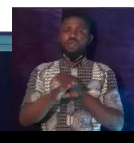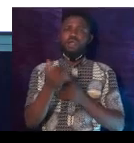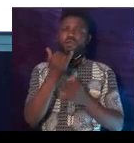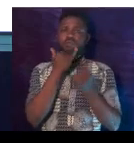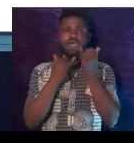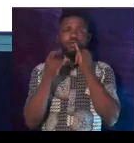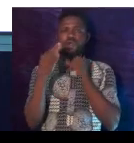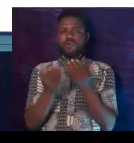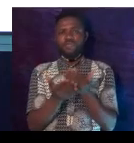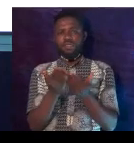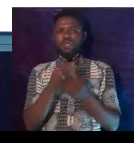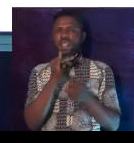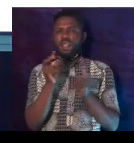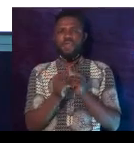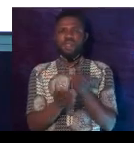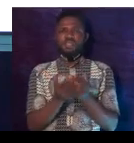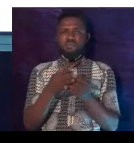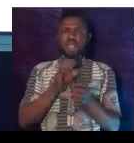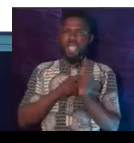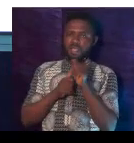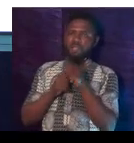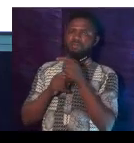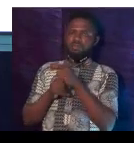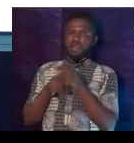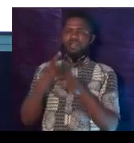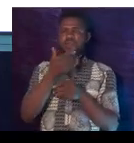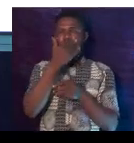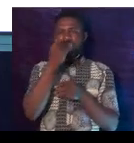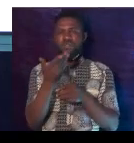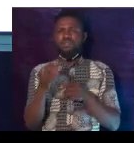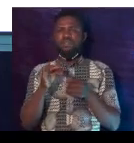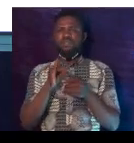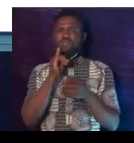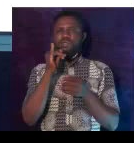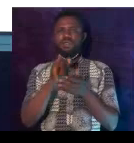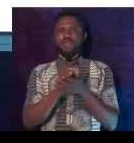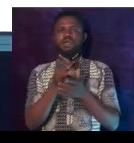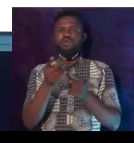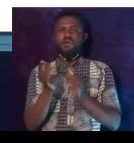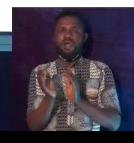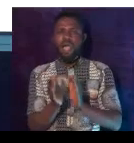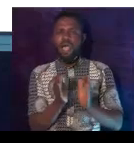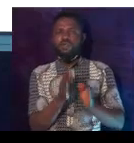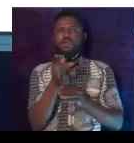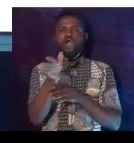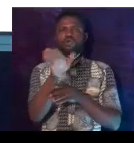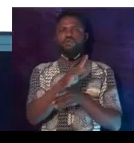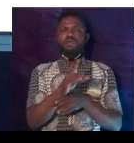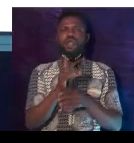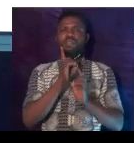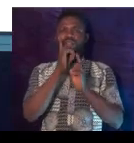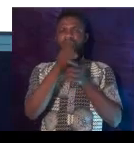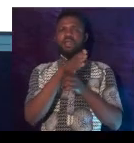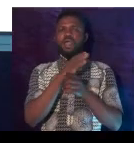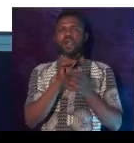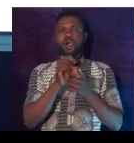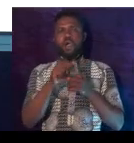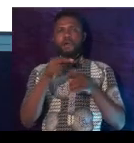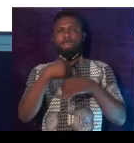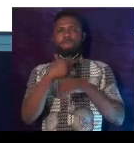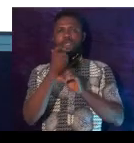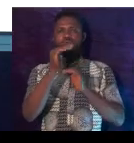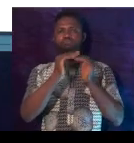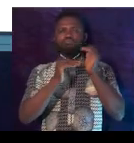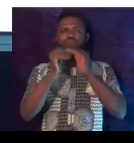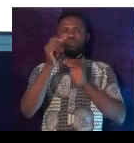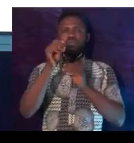into the error of simplicity. Oh, it's very simple. I can look at it. No, the best thing you want to do is that you want to rearrange your data and probably